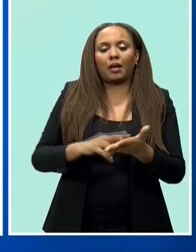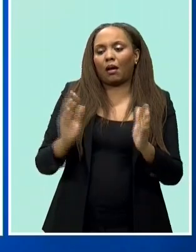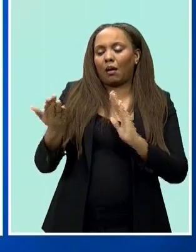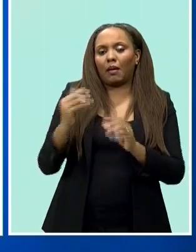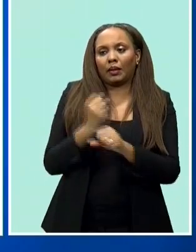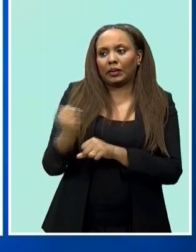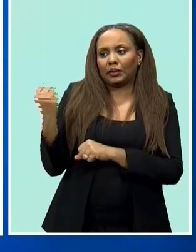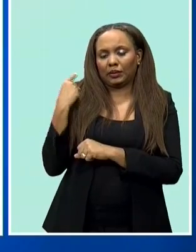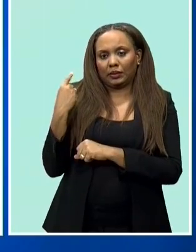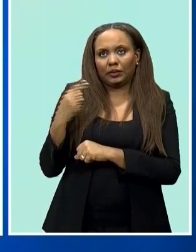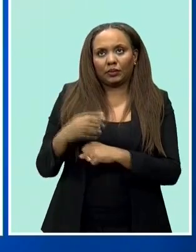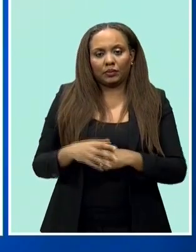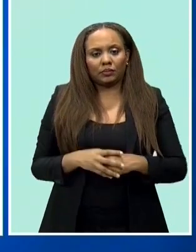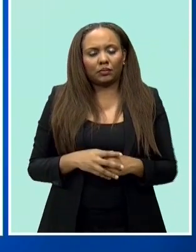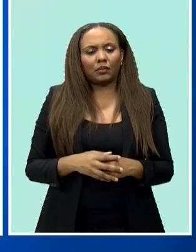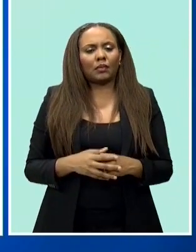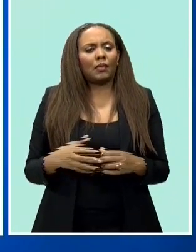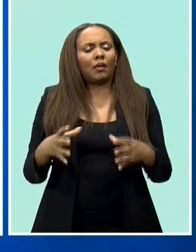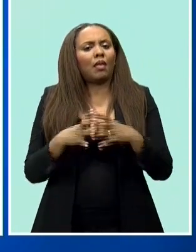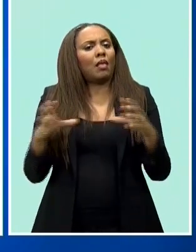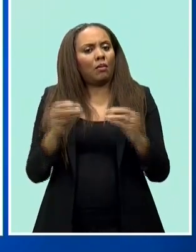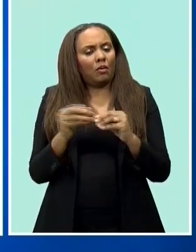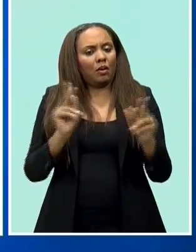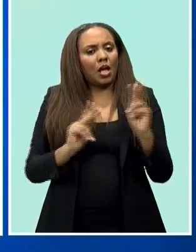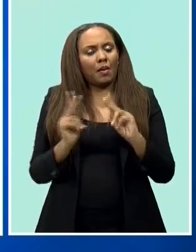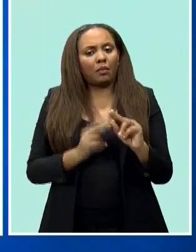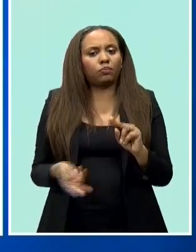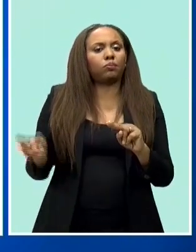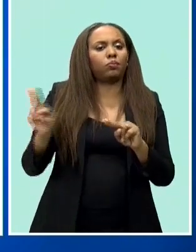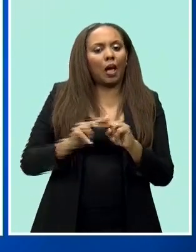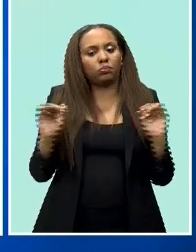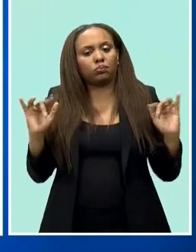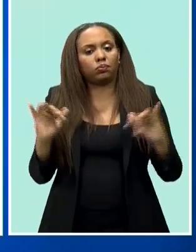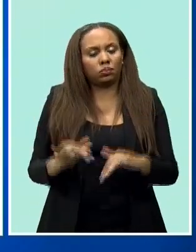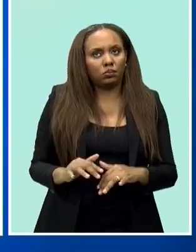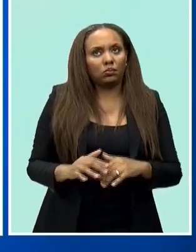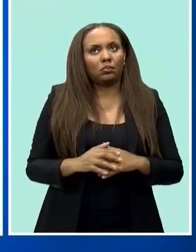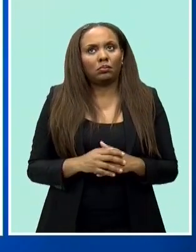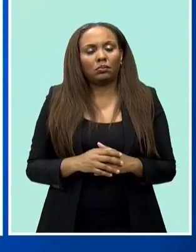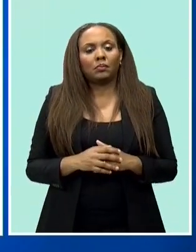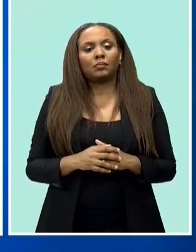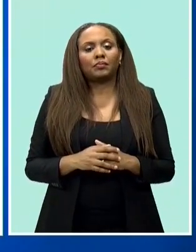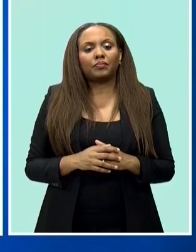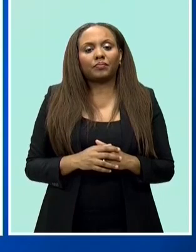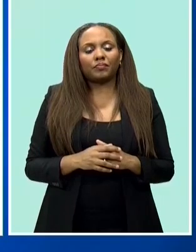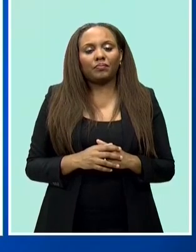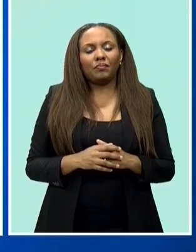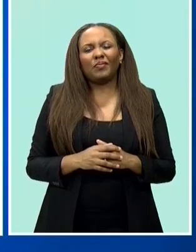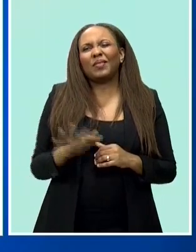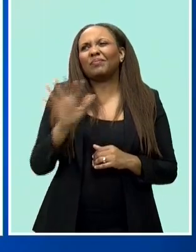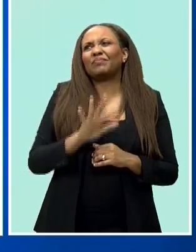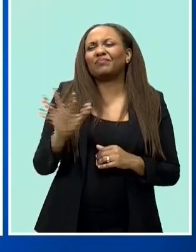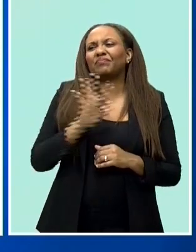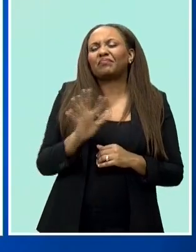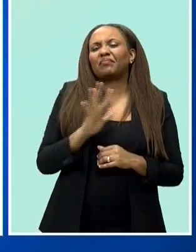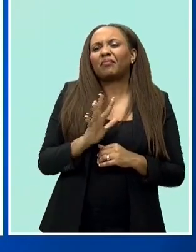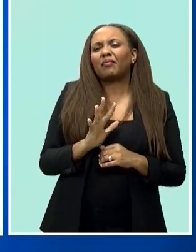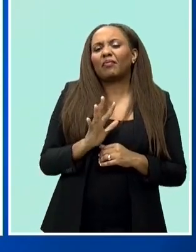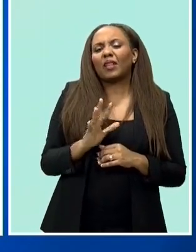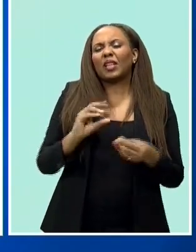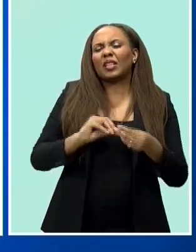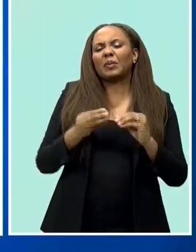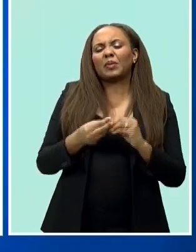year. The numbers has actually increased to 450. On average, we were a bit lower, but